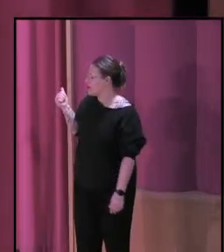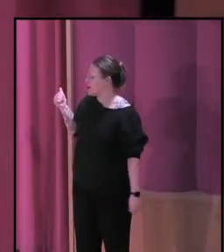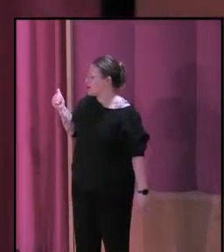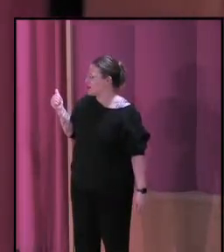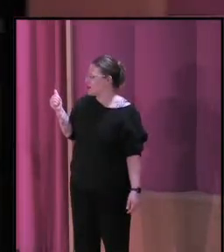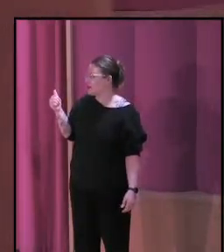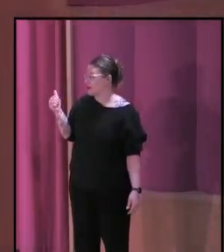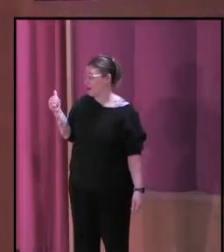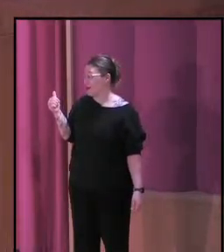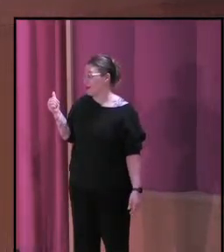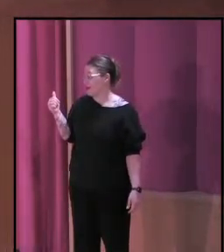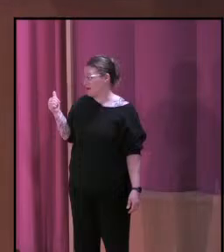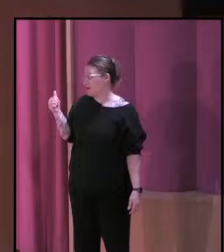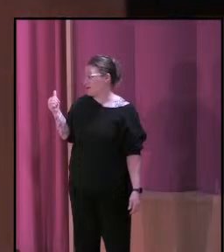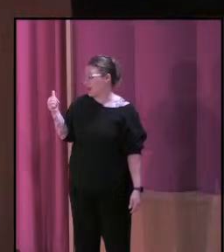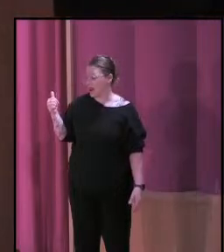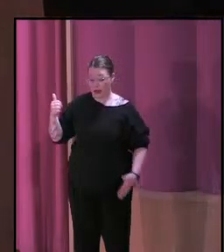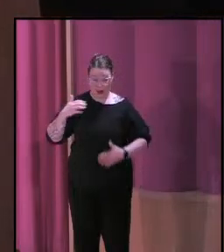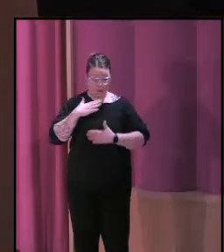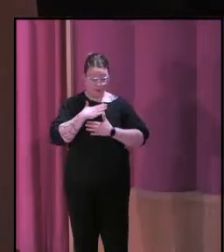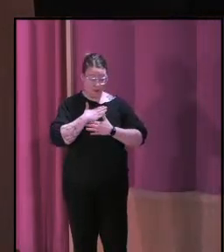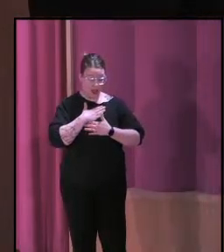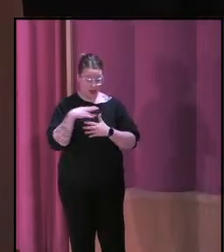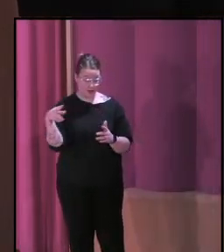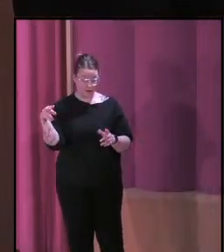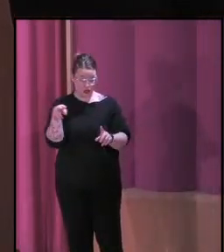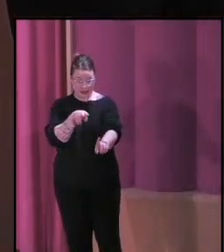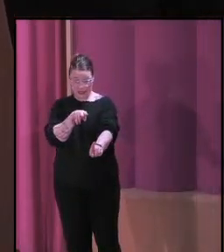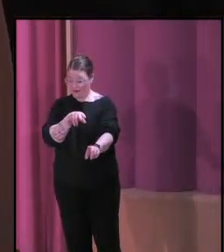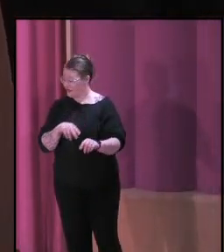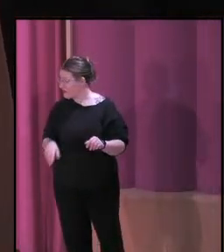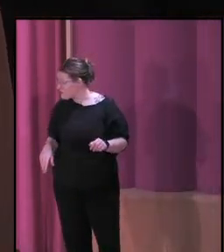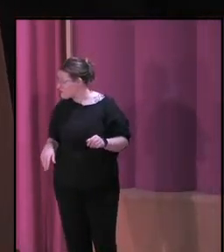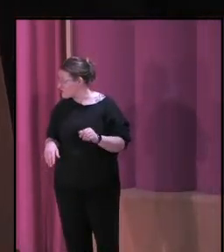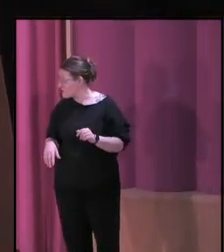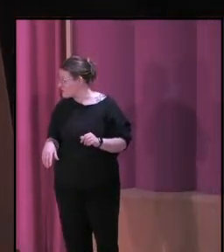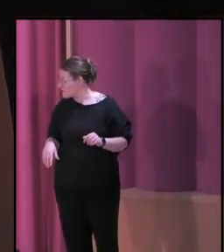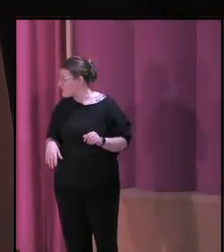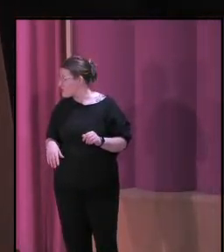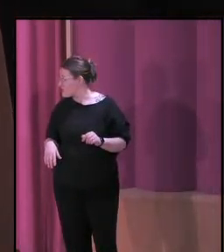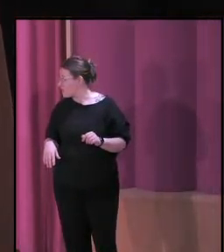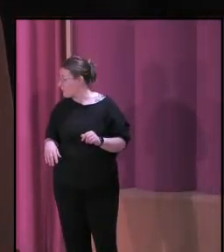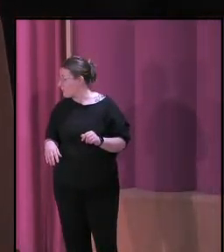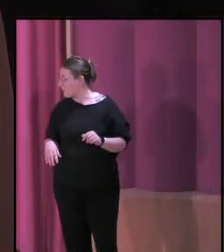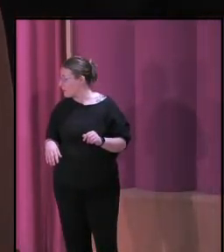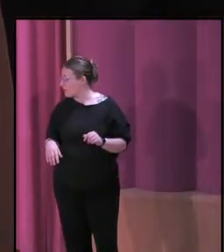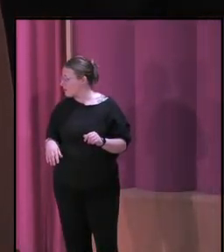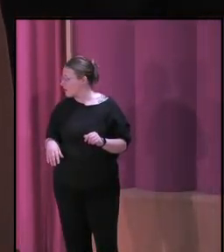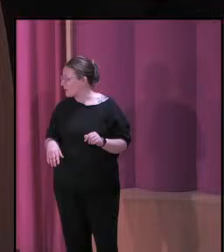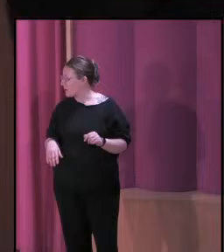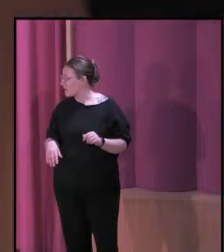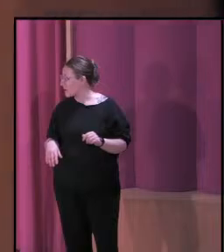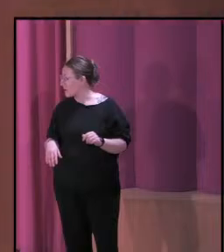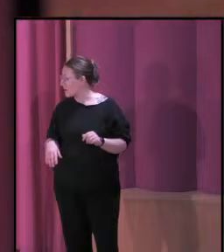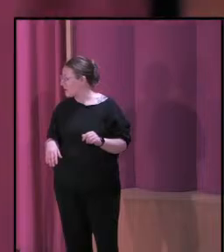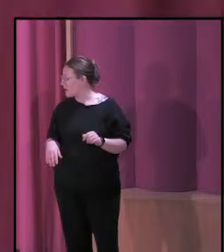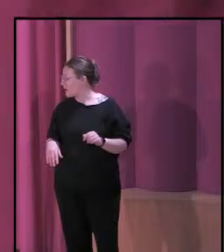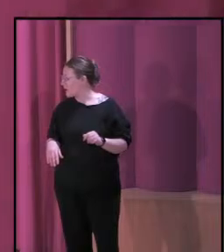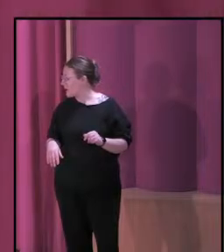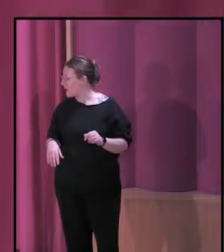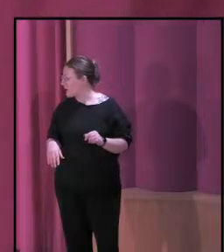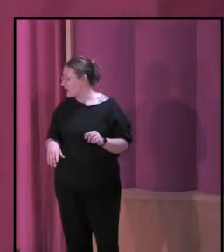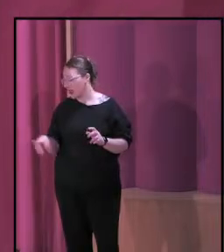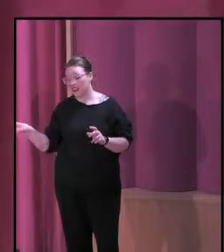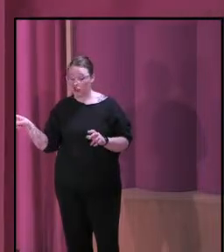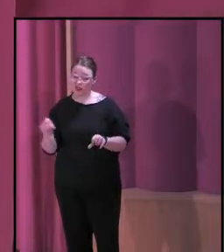And from my perspective, we go from the potential for short-term injury to the potential for permanent